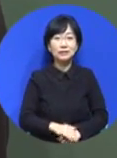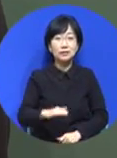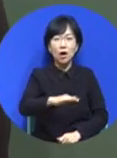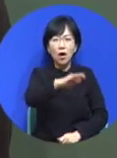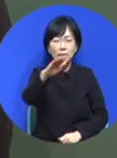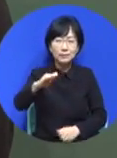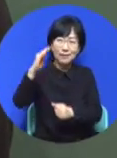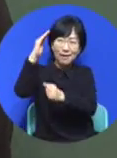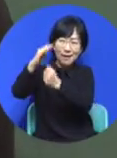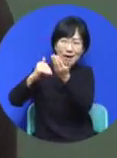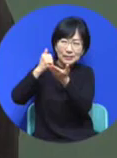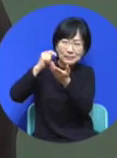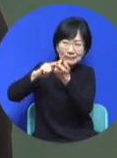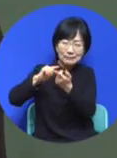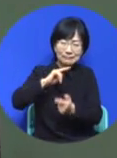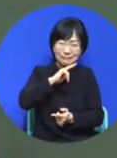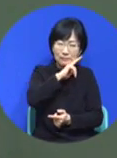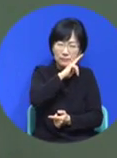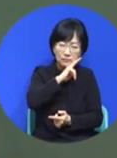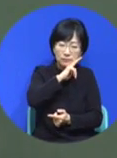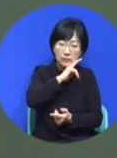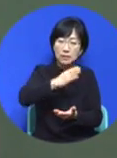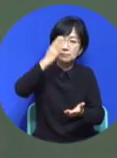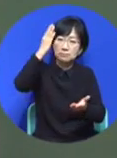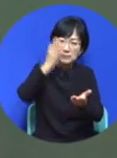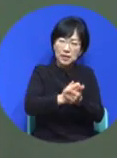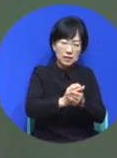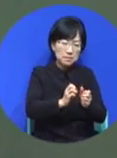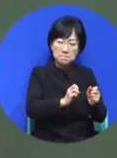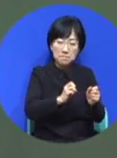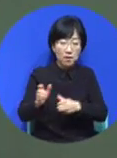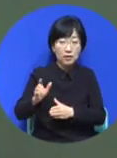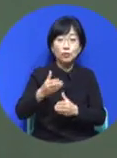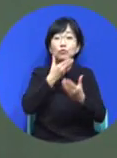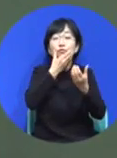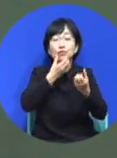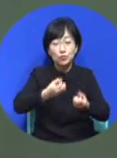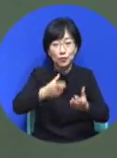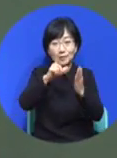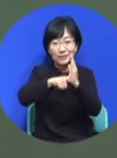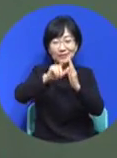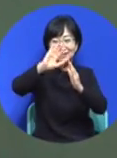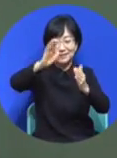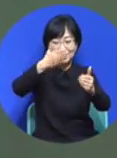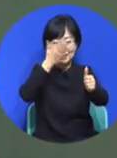12, verse 12 to 20. I pray this will be a blessed time where you get rid of all your disbelief.